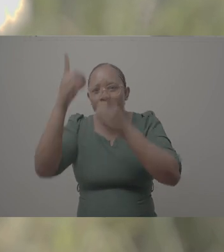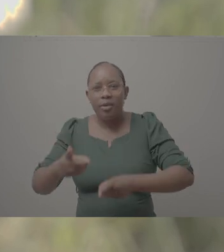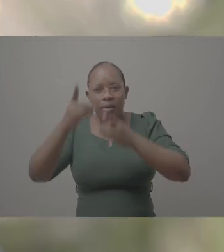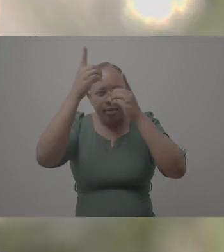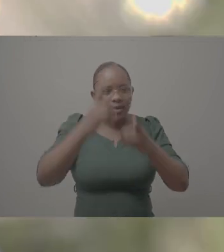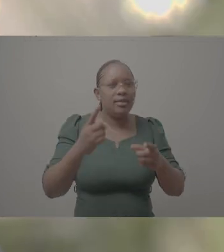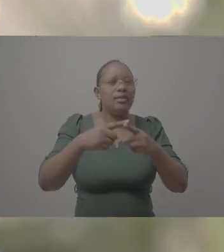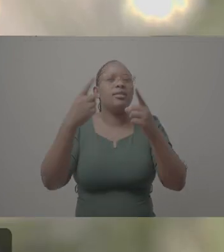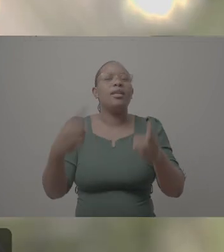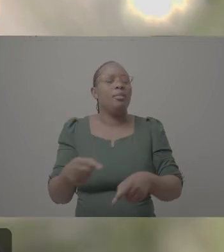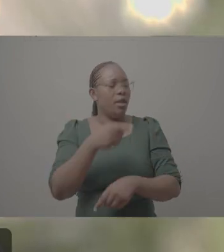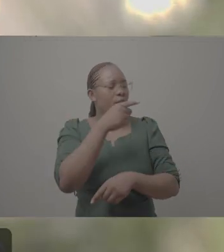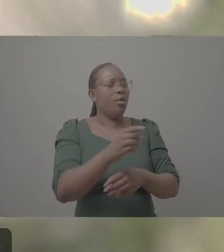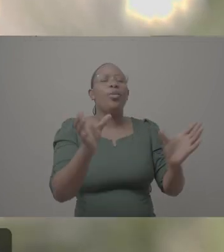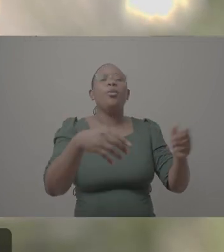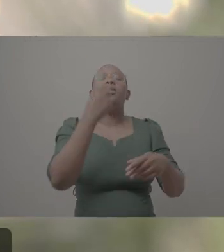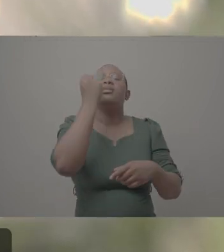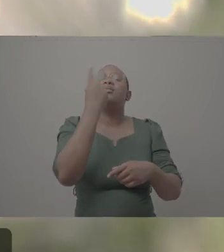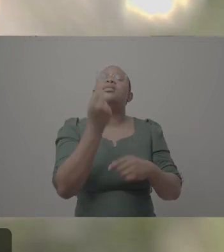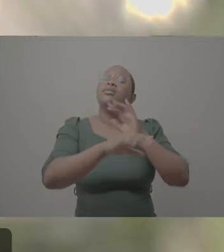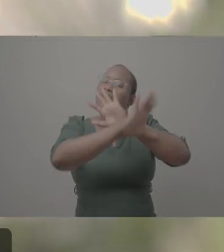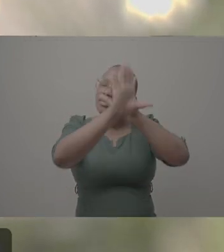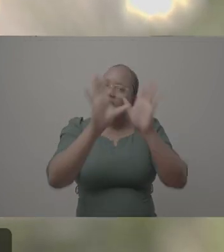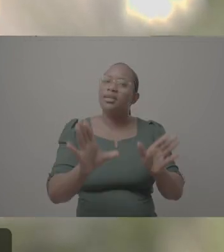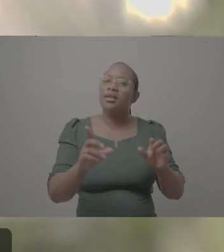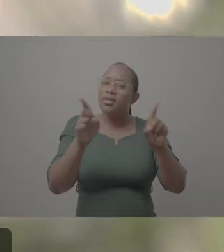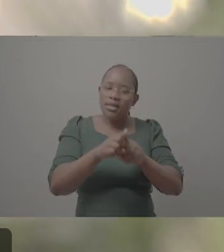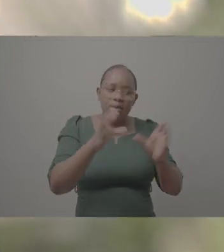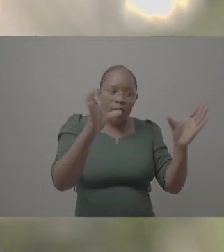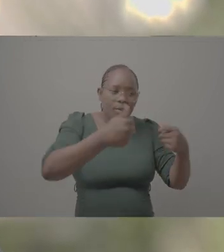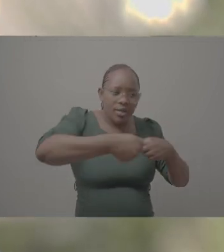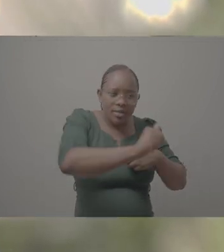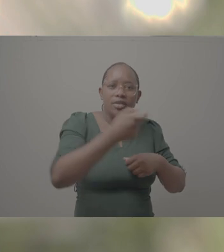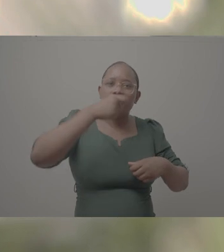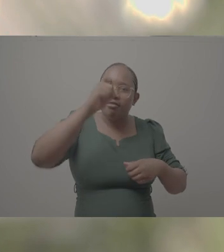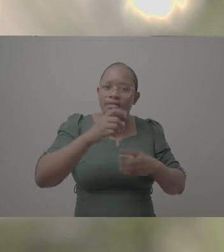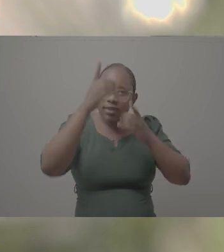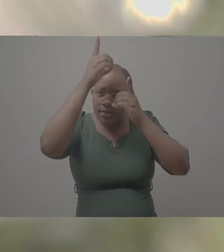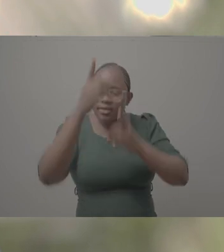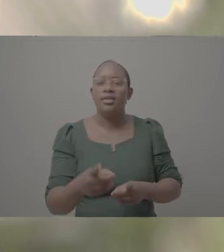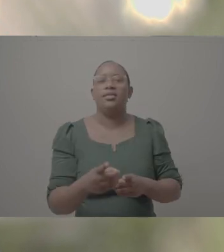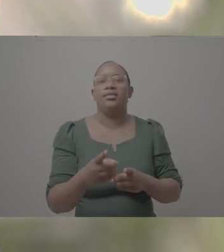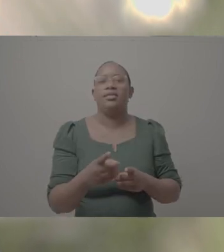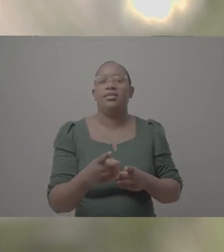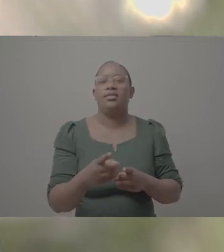made, needs assessments are made by the communities themselves, and all the way